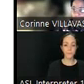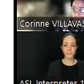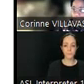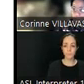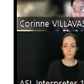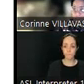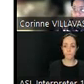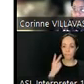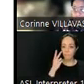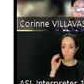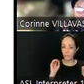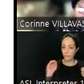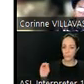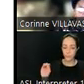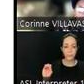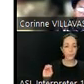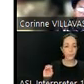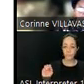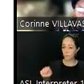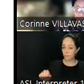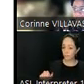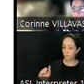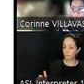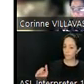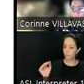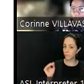Seeing that there are no hands raised, may we move forward, Co-Chair Obi?